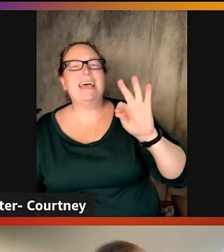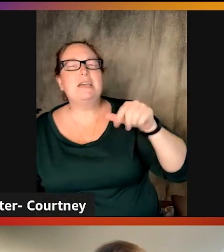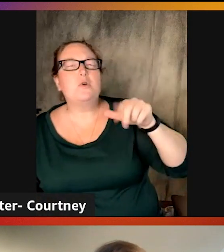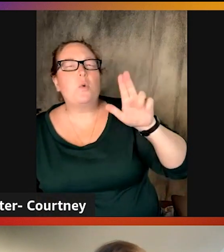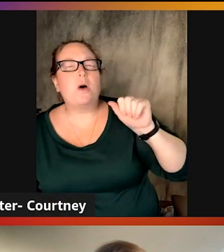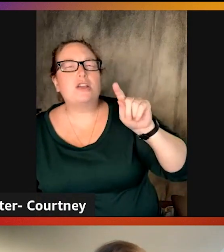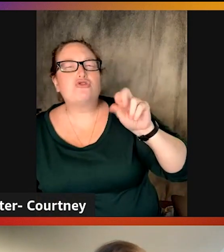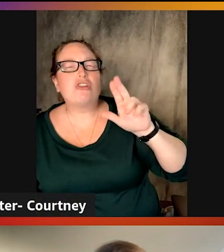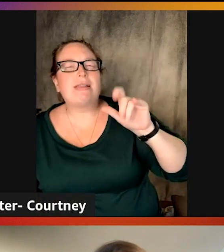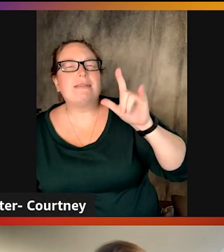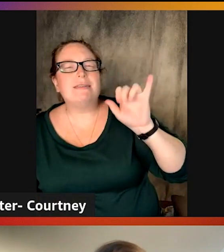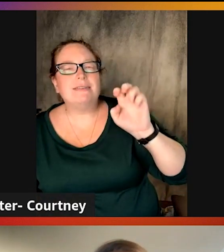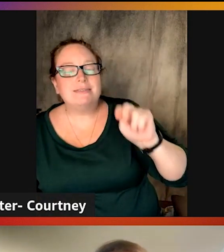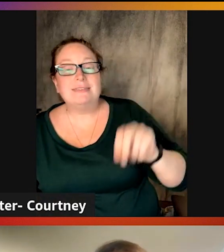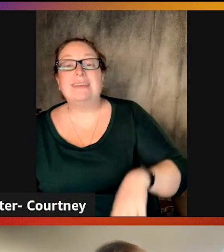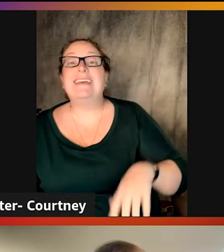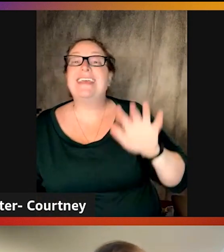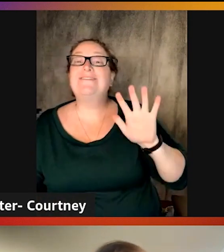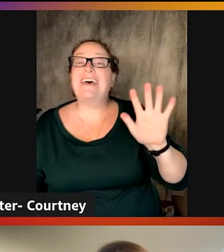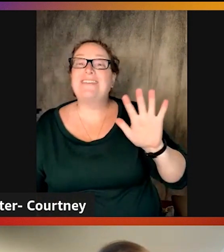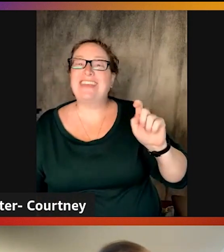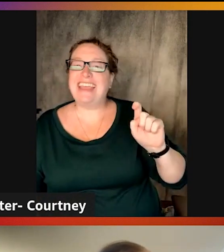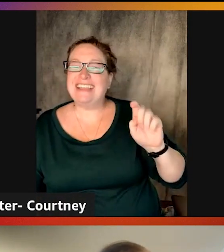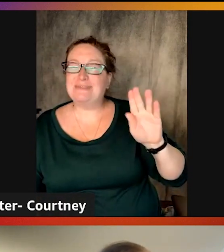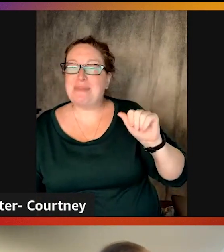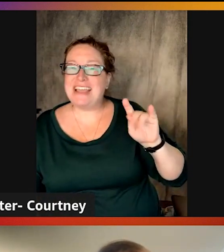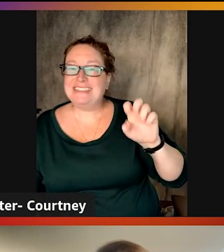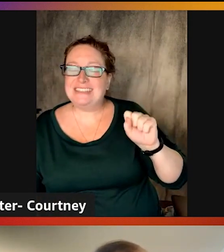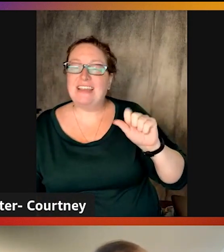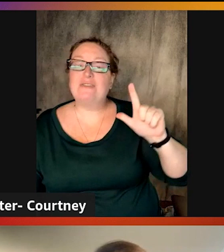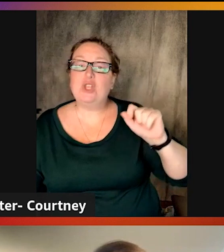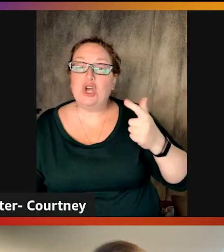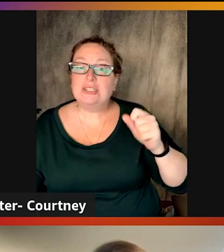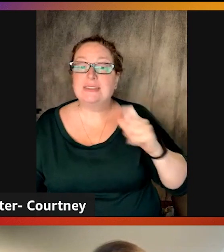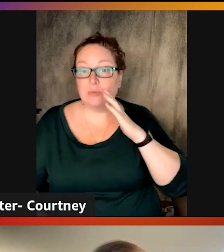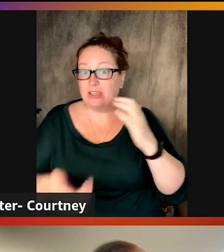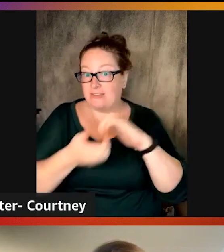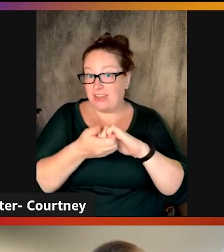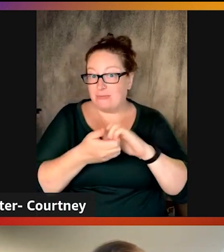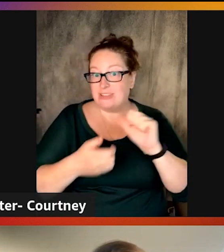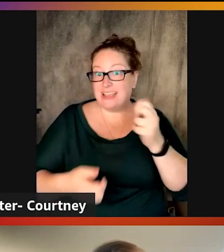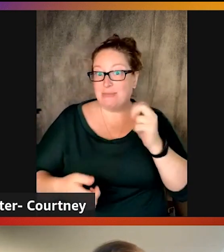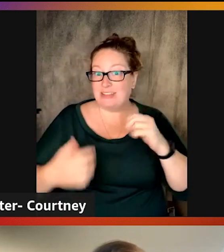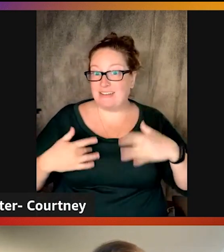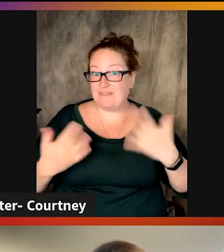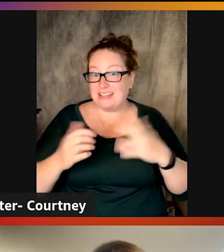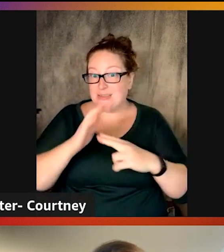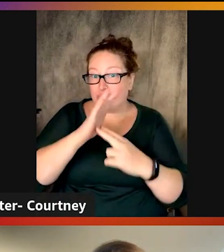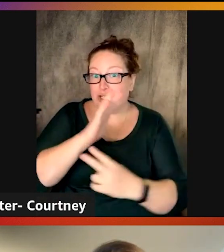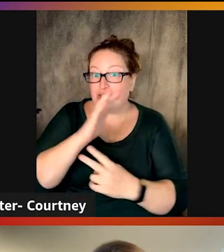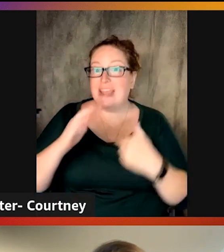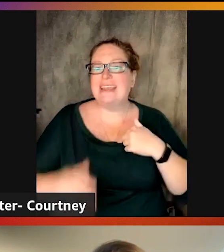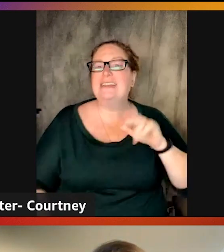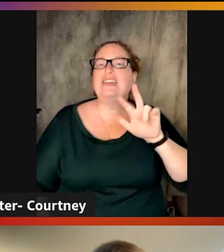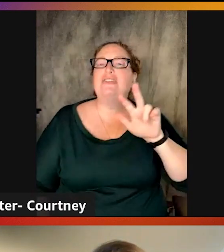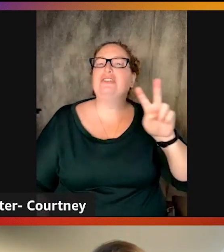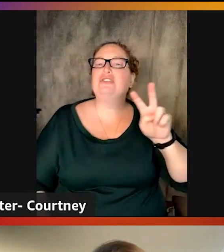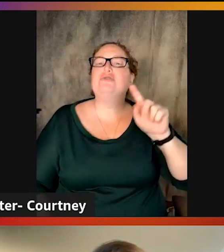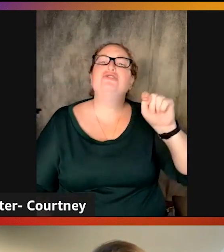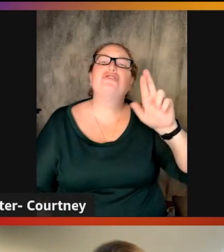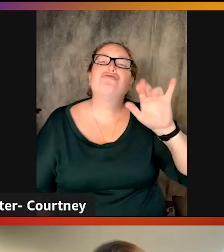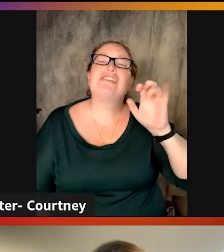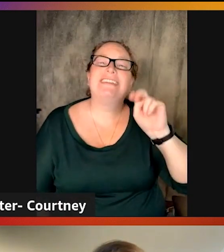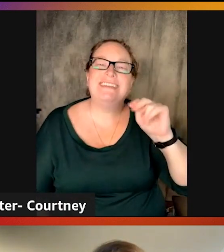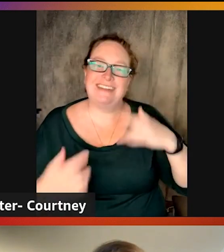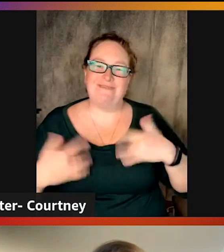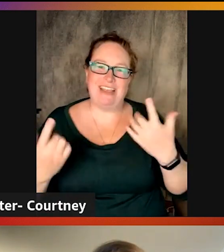than 5 exabytes of logs. And when combined with Amazon Event Bridge, it triggers more than 32 trillion events per month. And just for